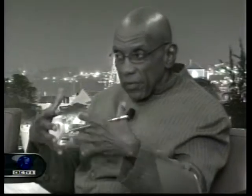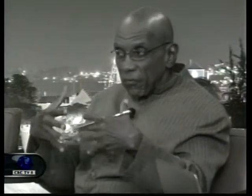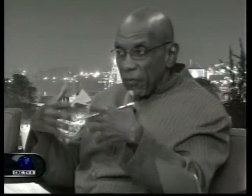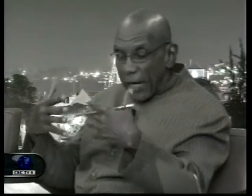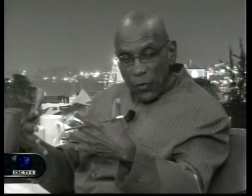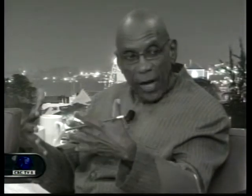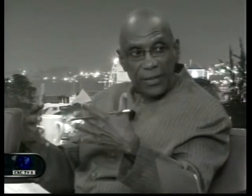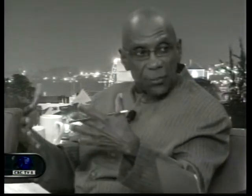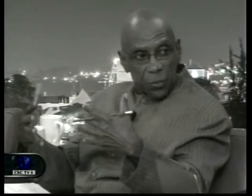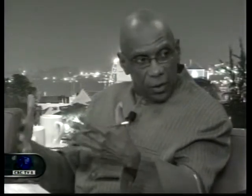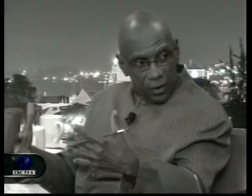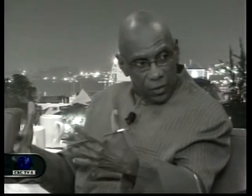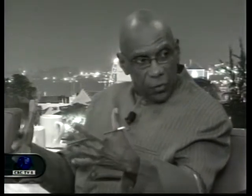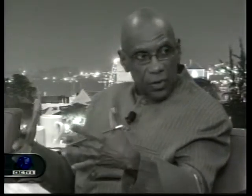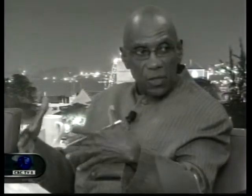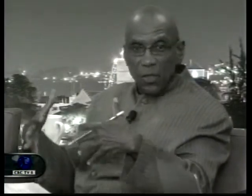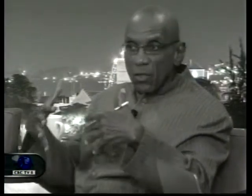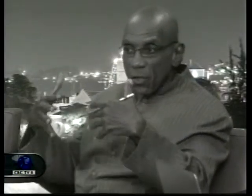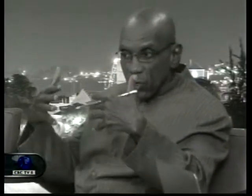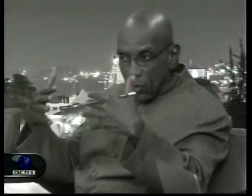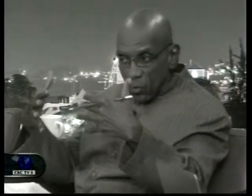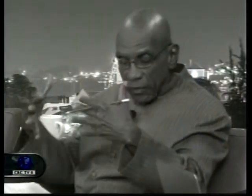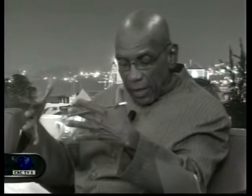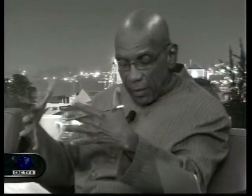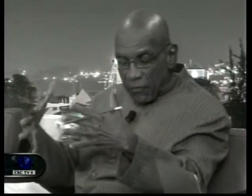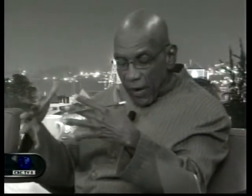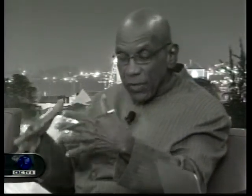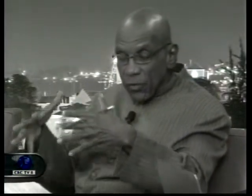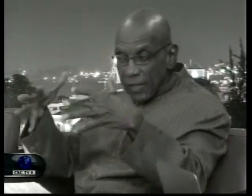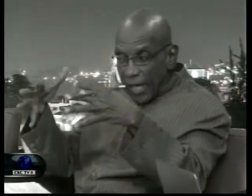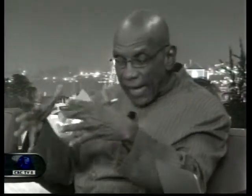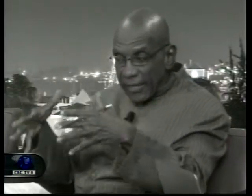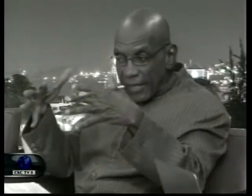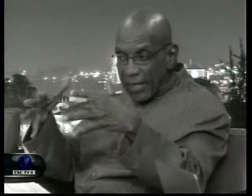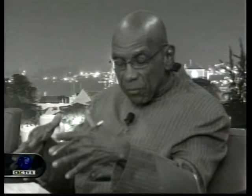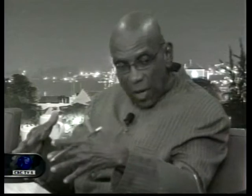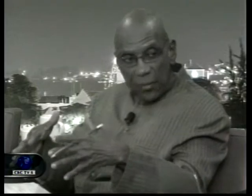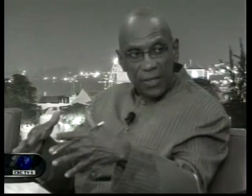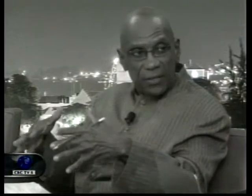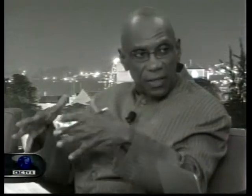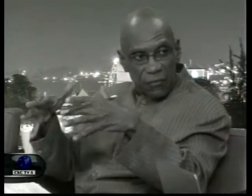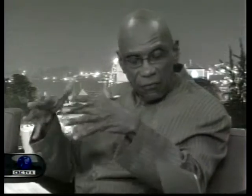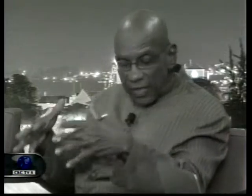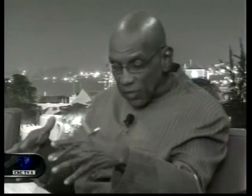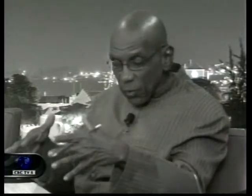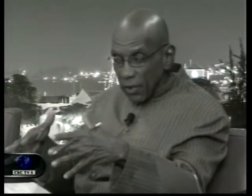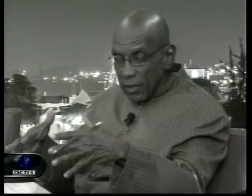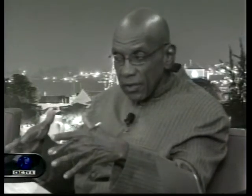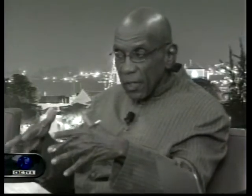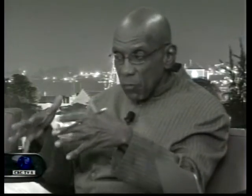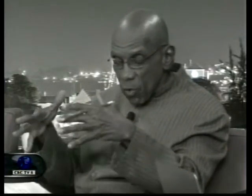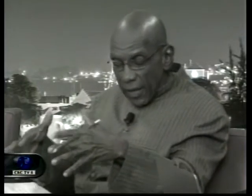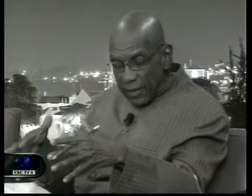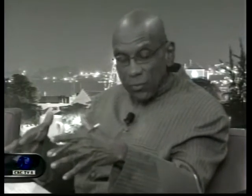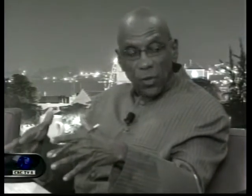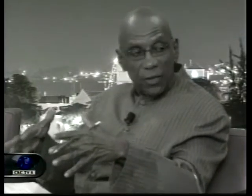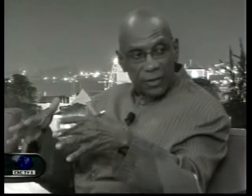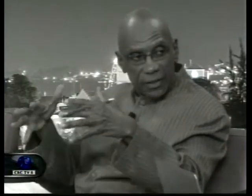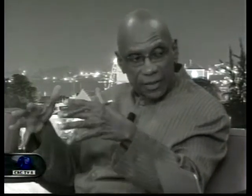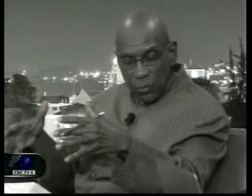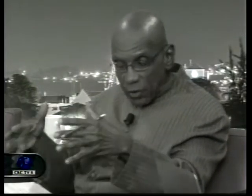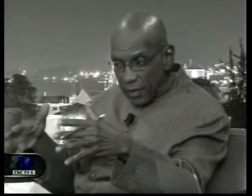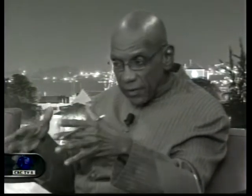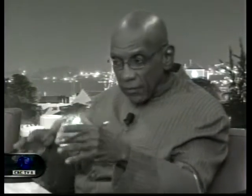developed the value-added product where, the value is added in Barbados on a finished product, branded product